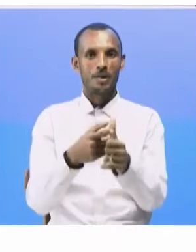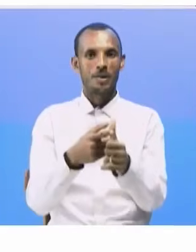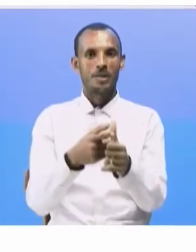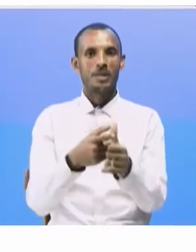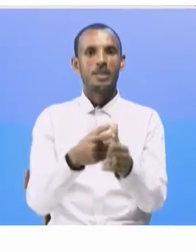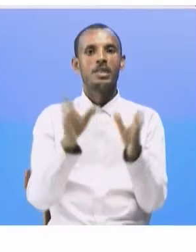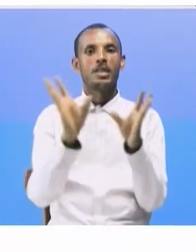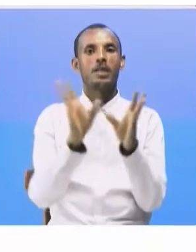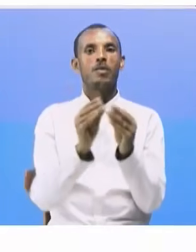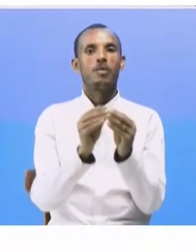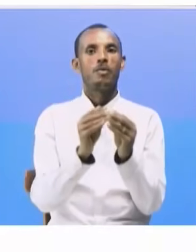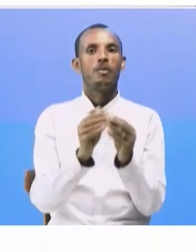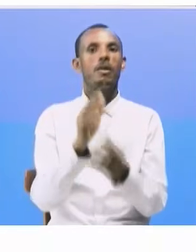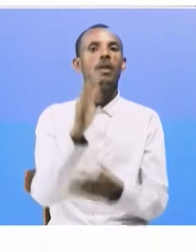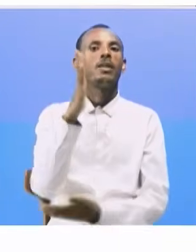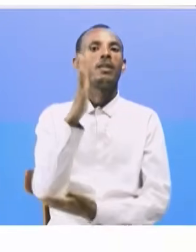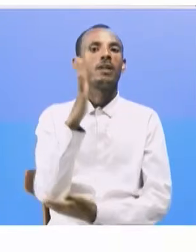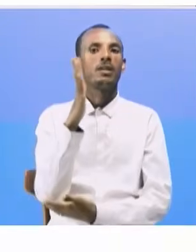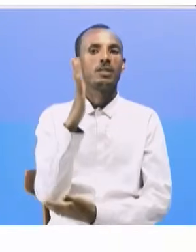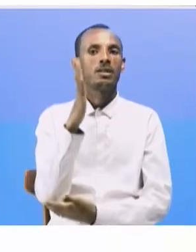set of trees